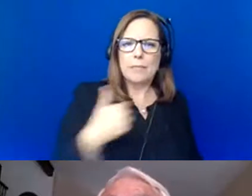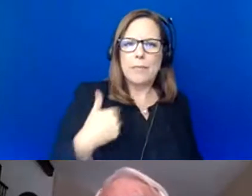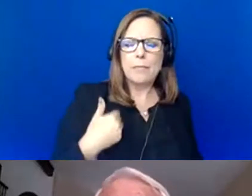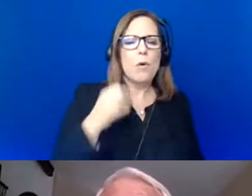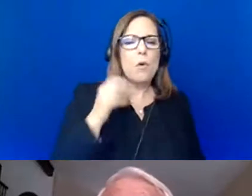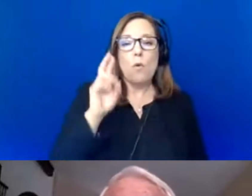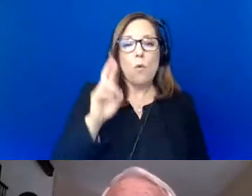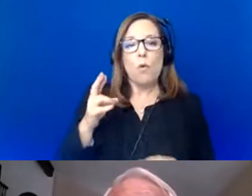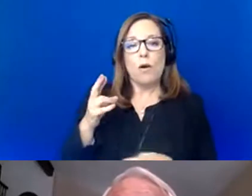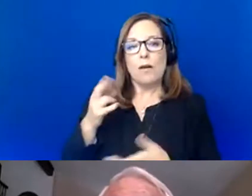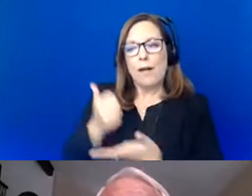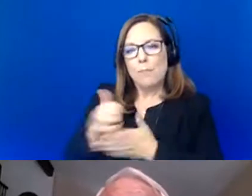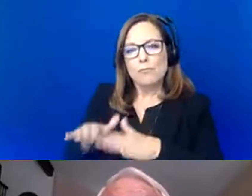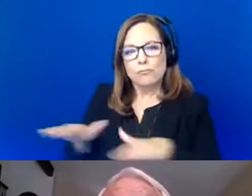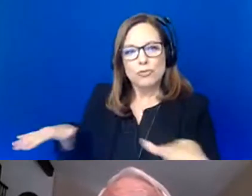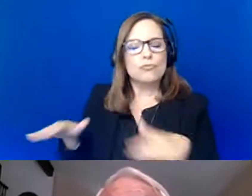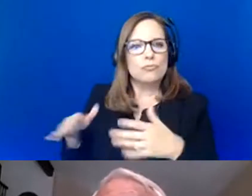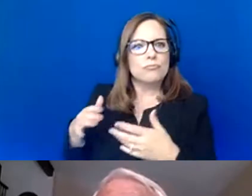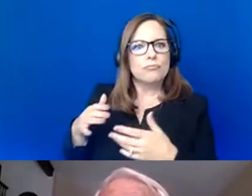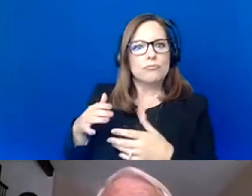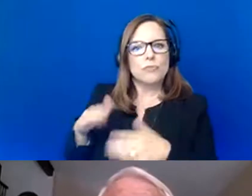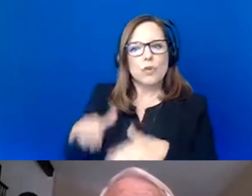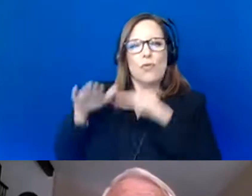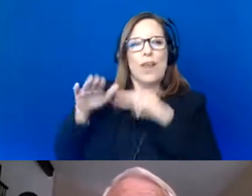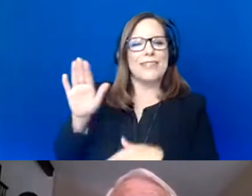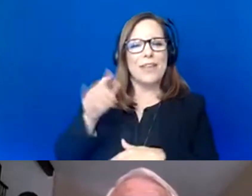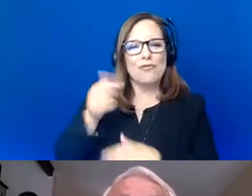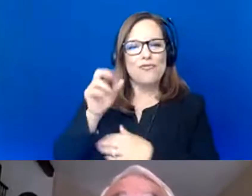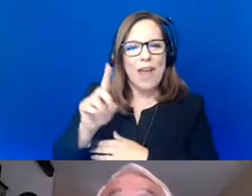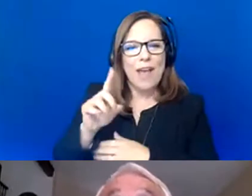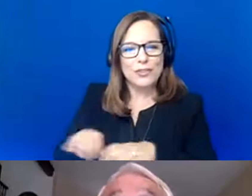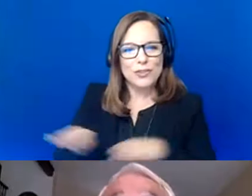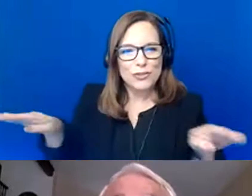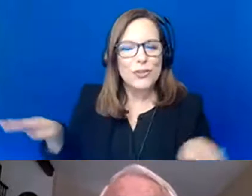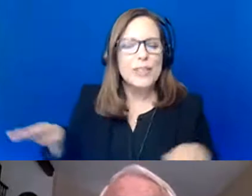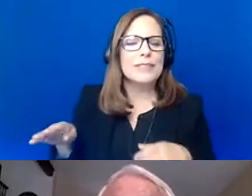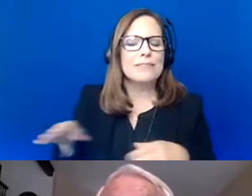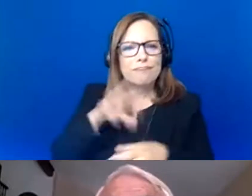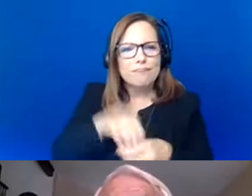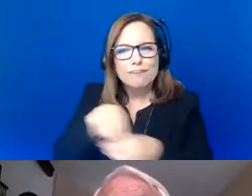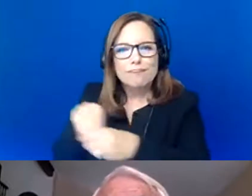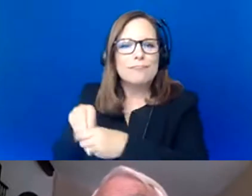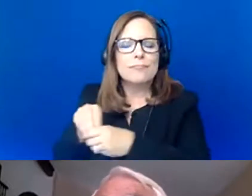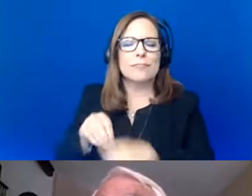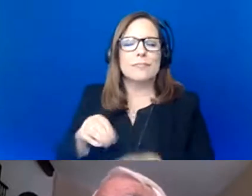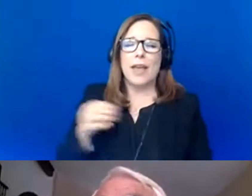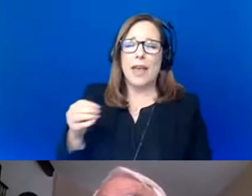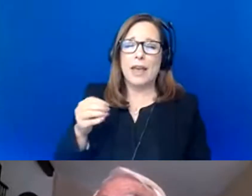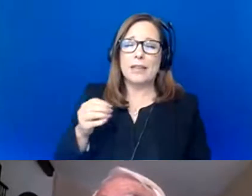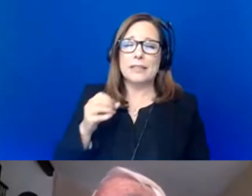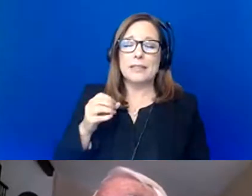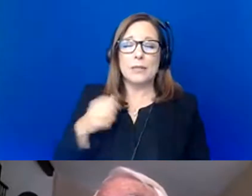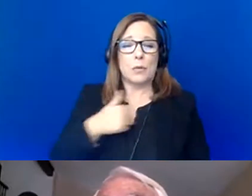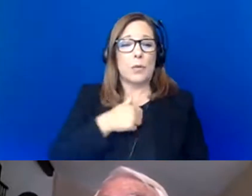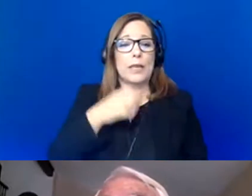raising our grandchildren. And we provide some of the most important volunteer services